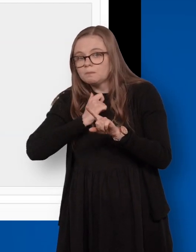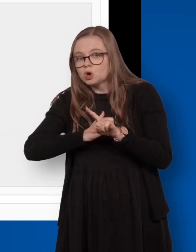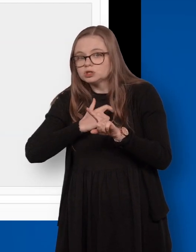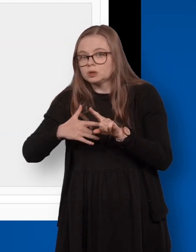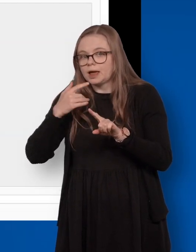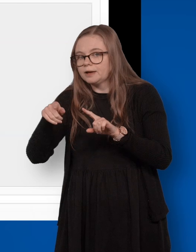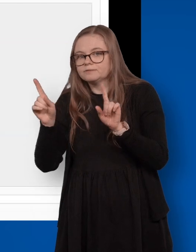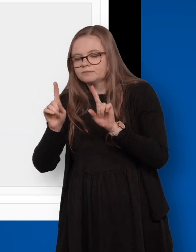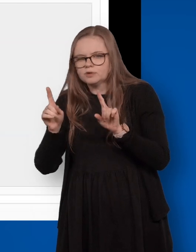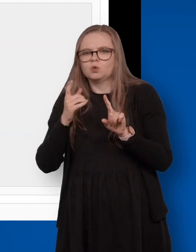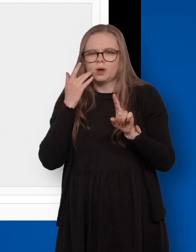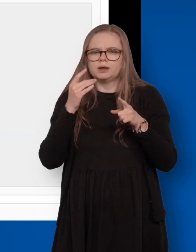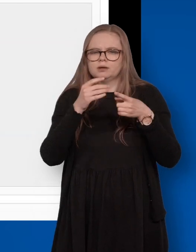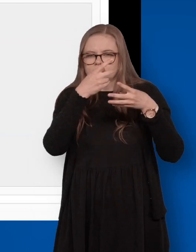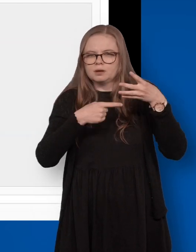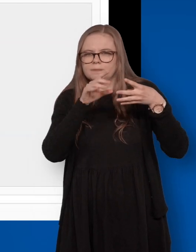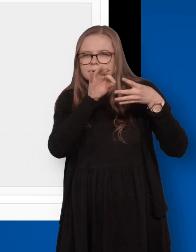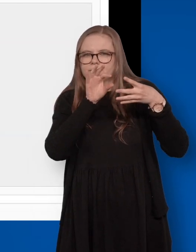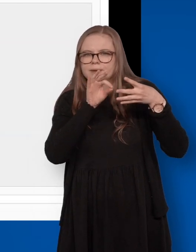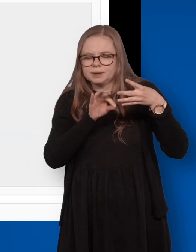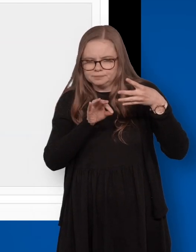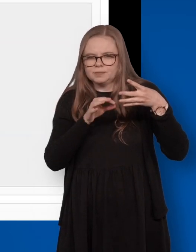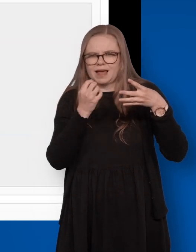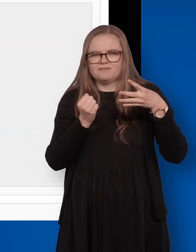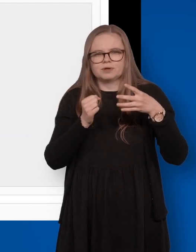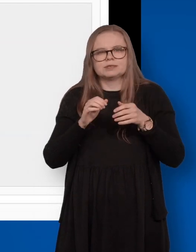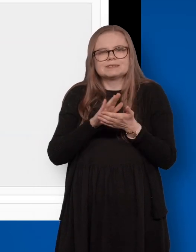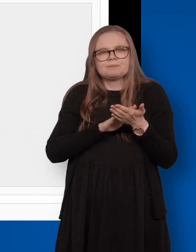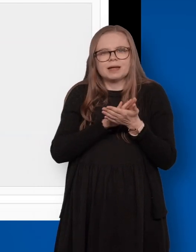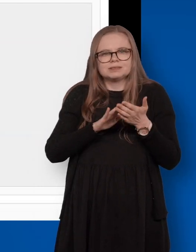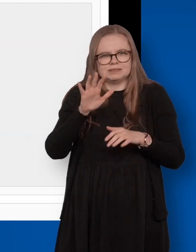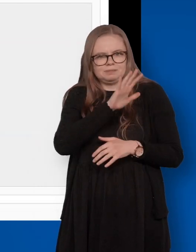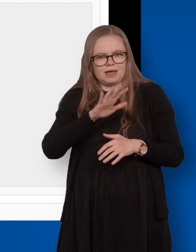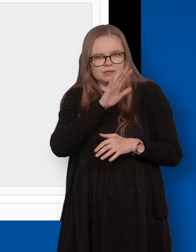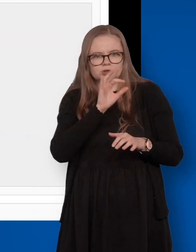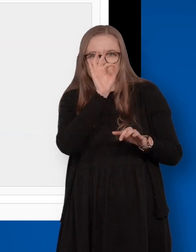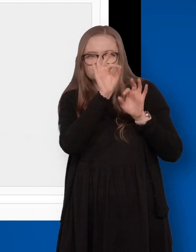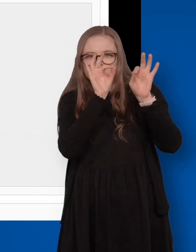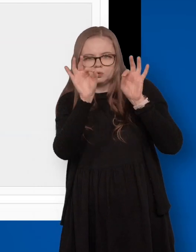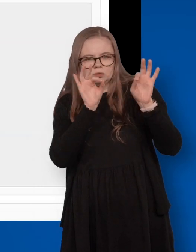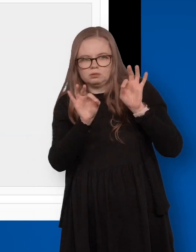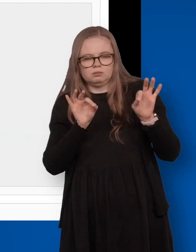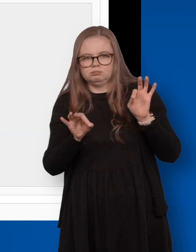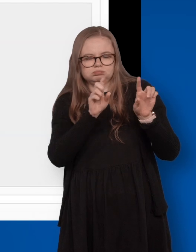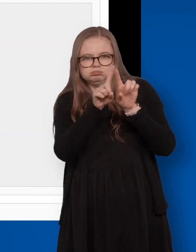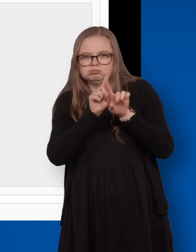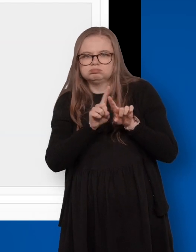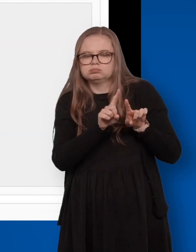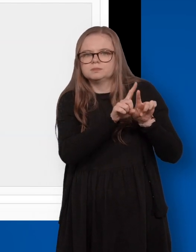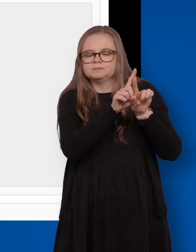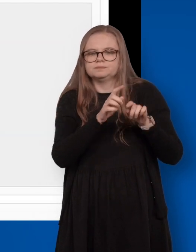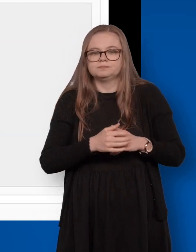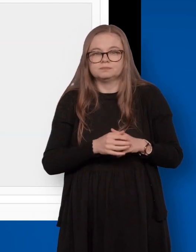see is that when I select these questions, in the semantic space, we've got all these dots appearing, which every single dot